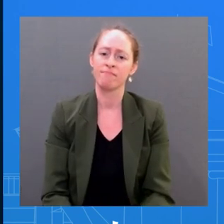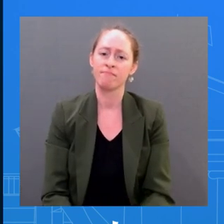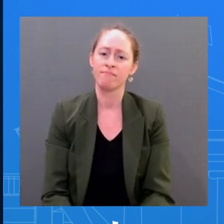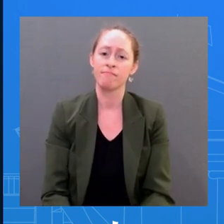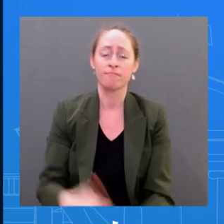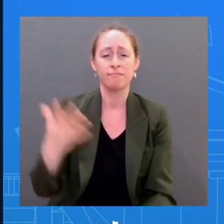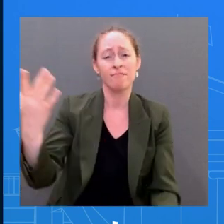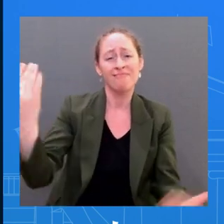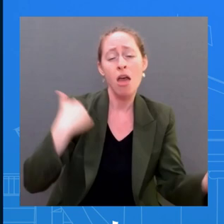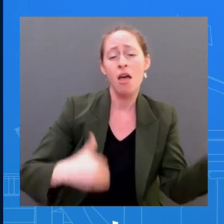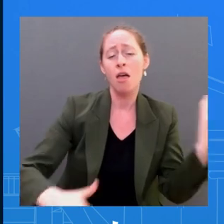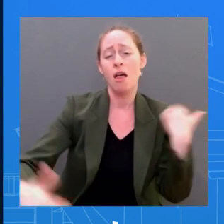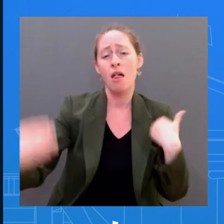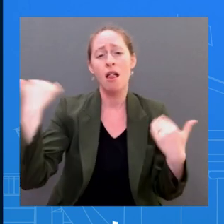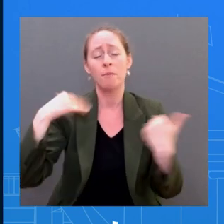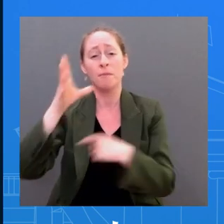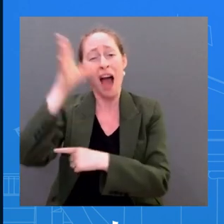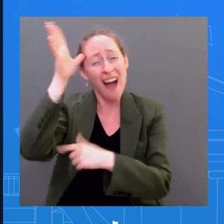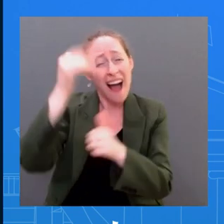own way to Camilla and me?